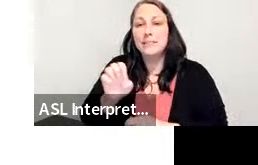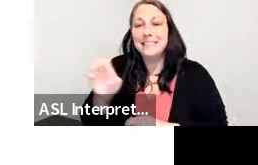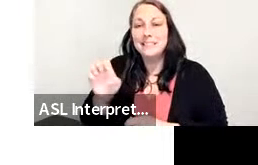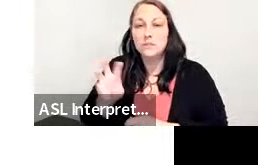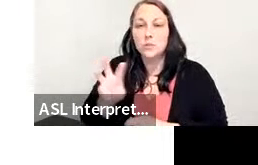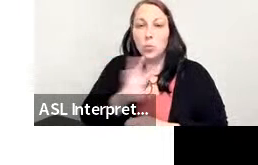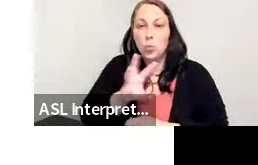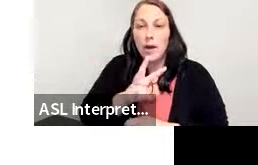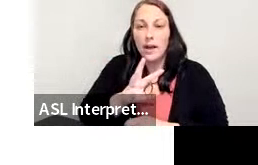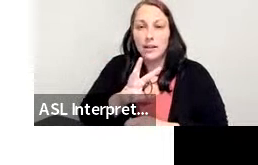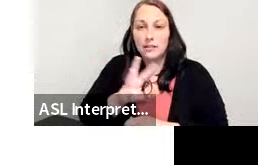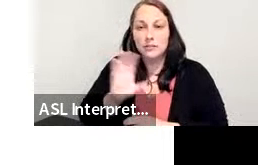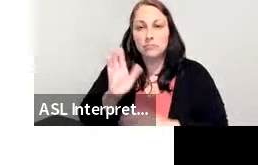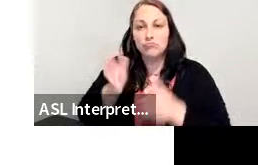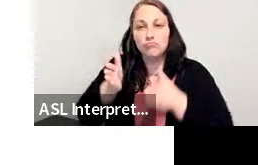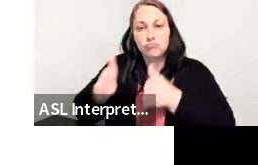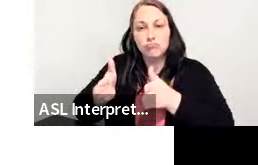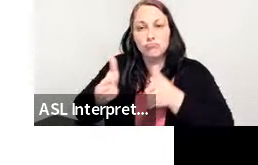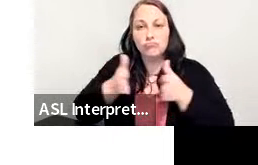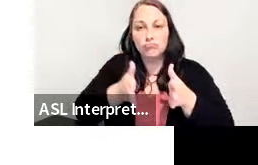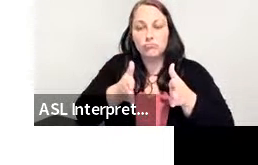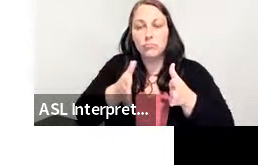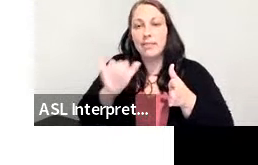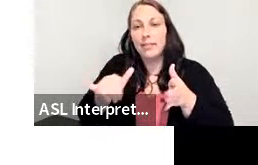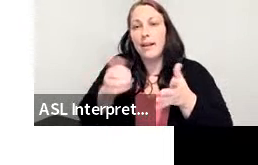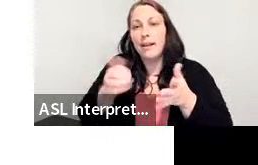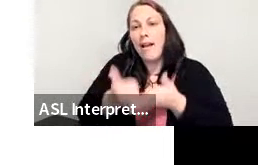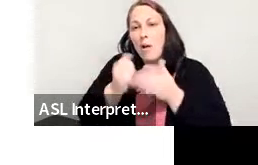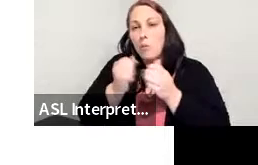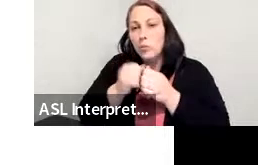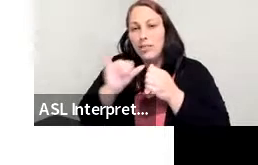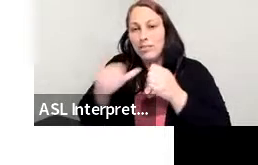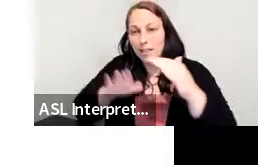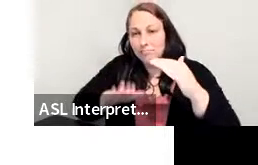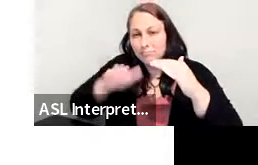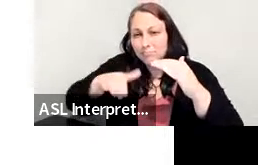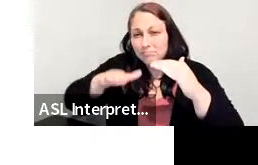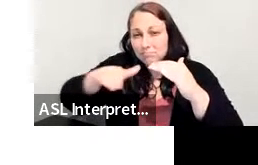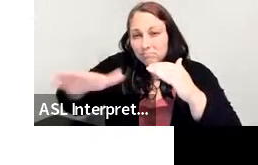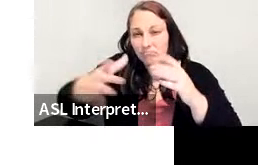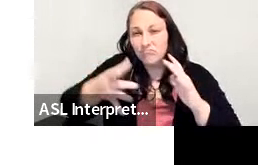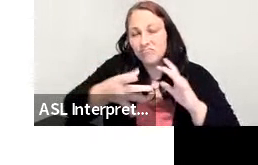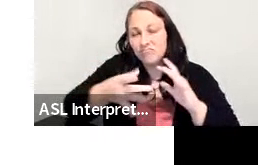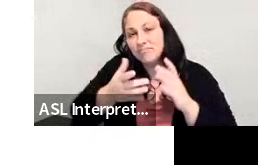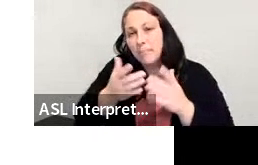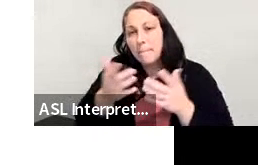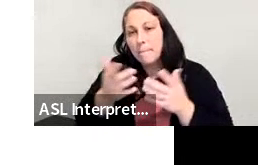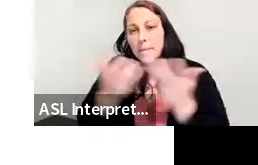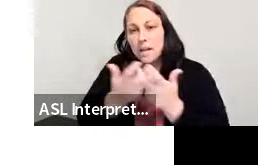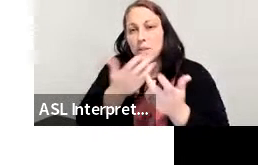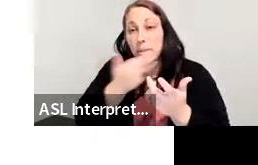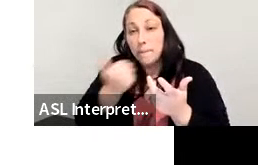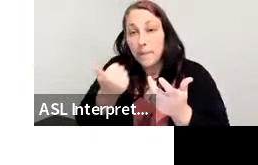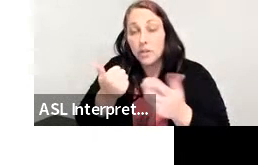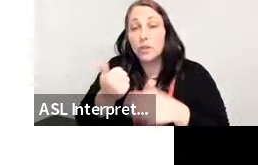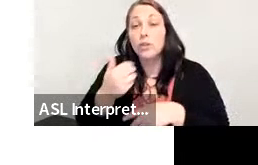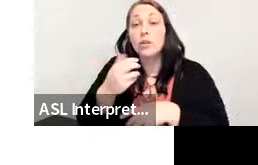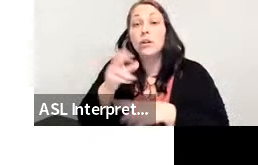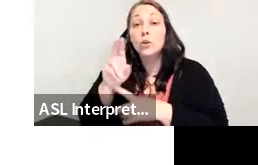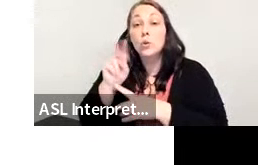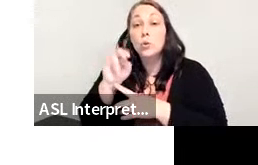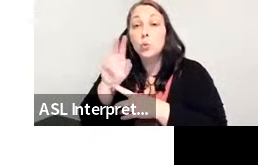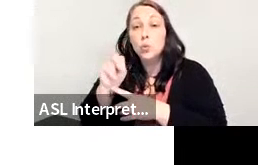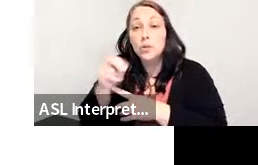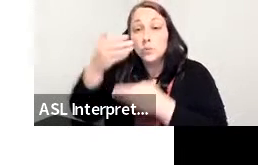of the site and also having the majority of units also face south and optimizing